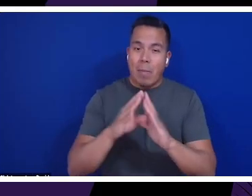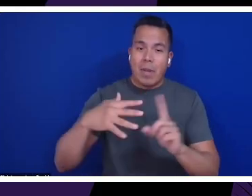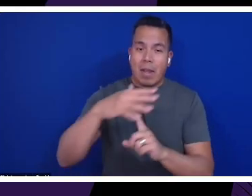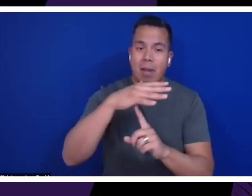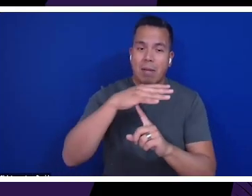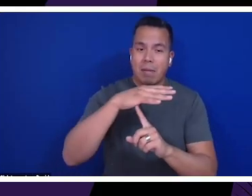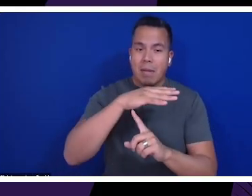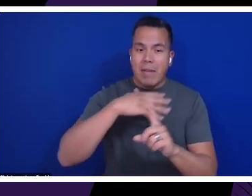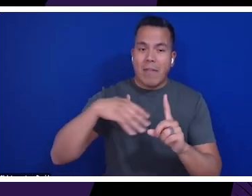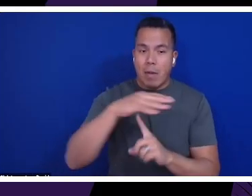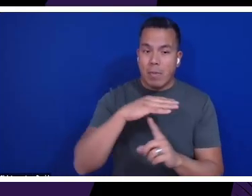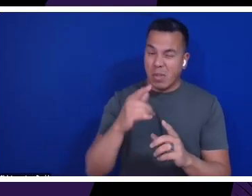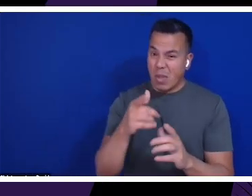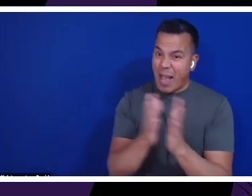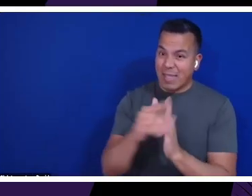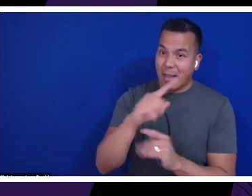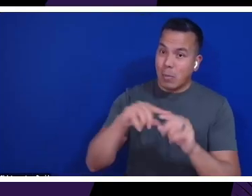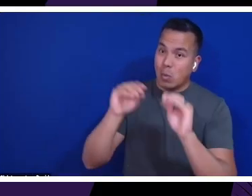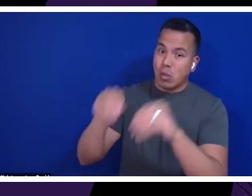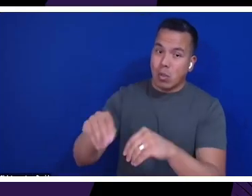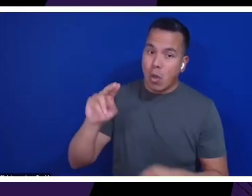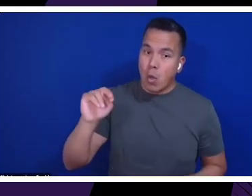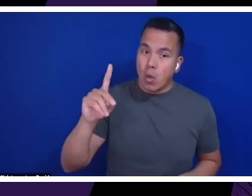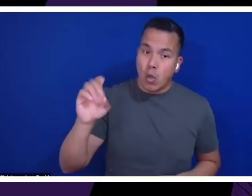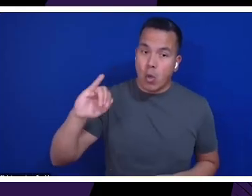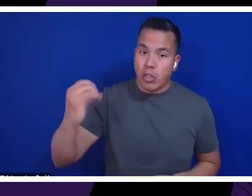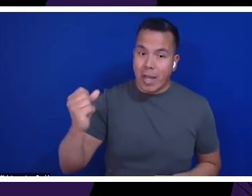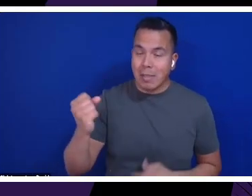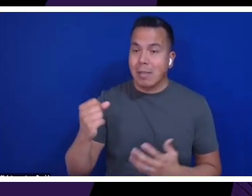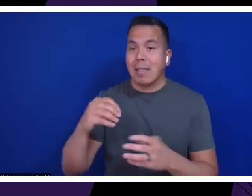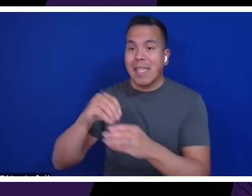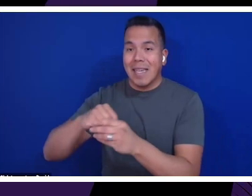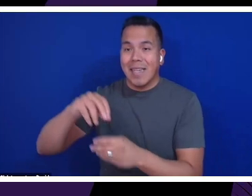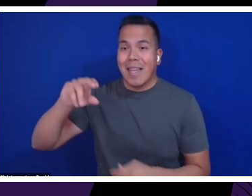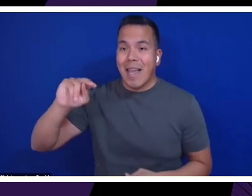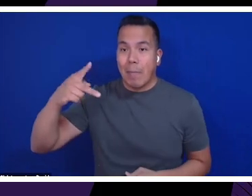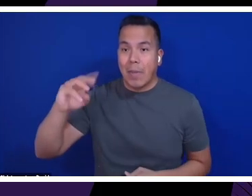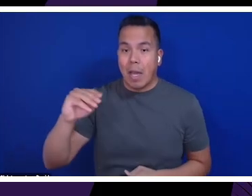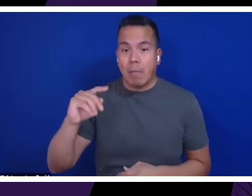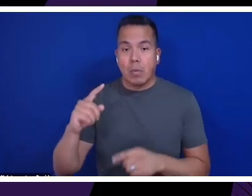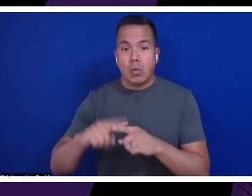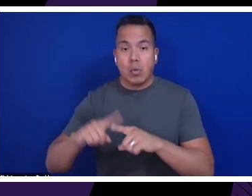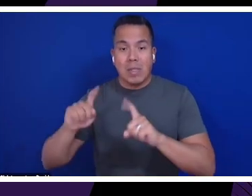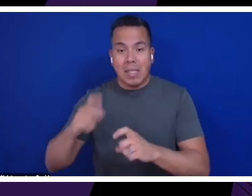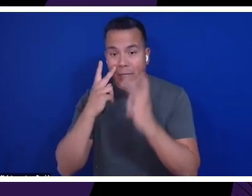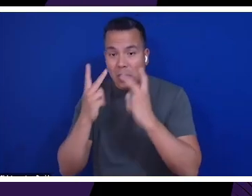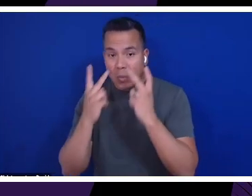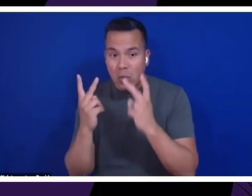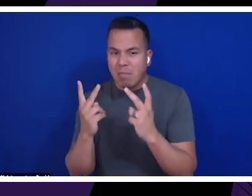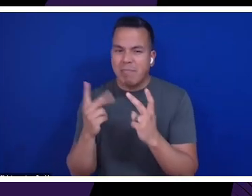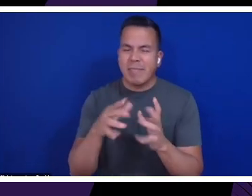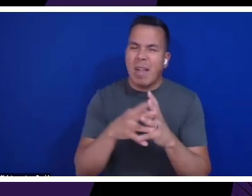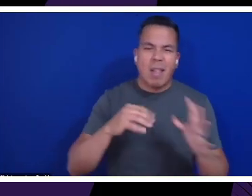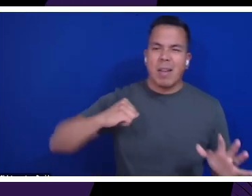and NPM just to run visual tests for a Java-based project, that's a huge barrier to entry. So in August,